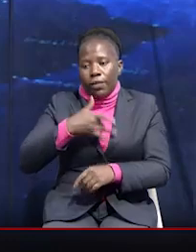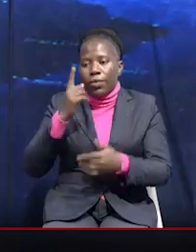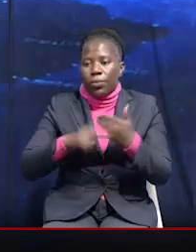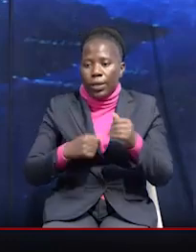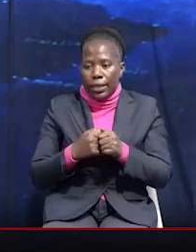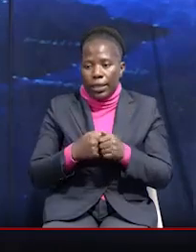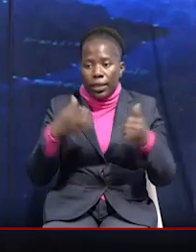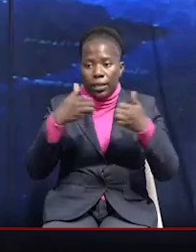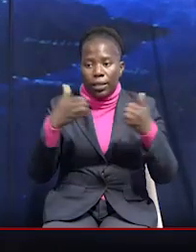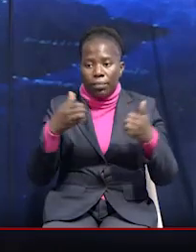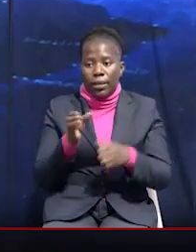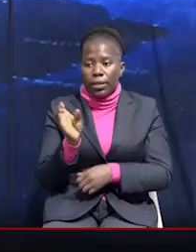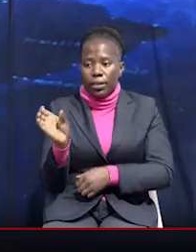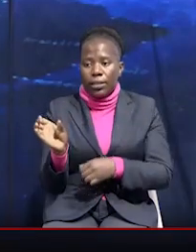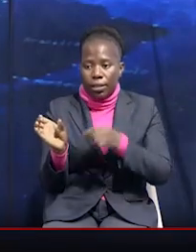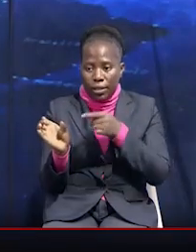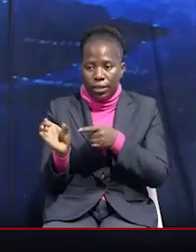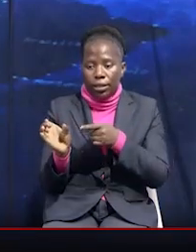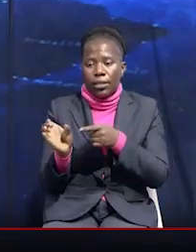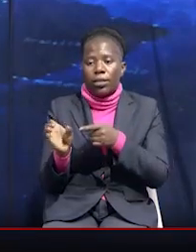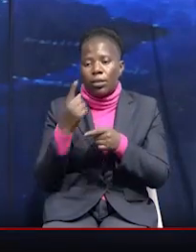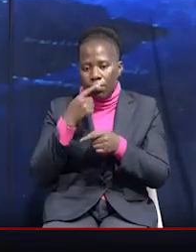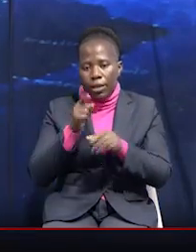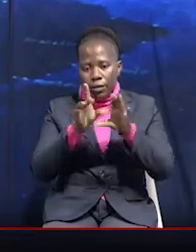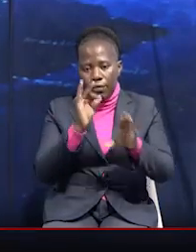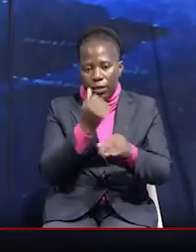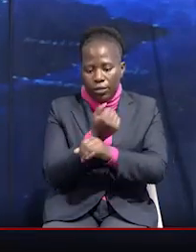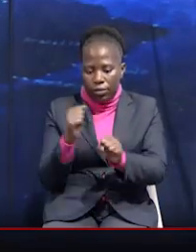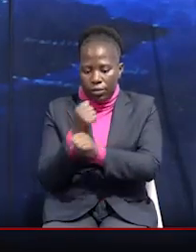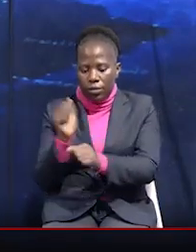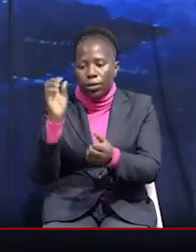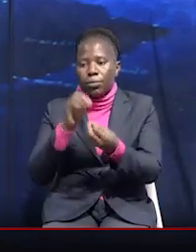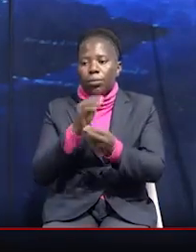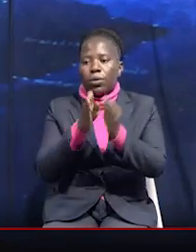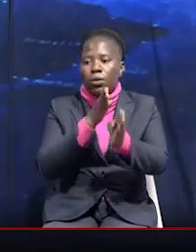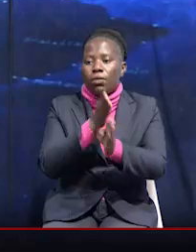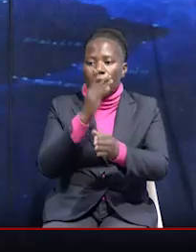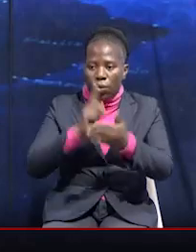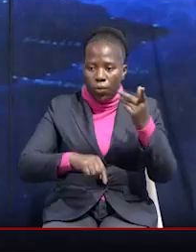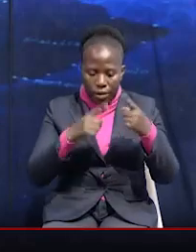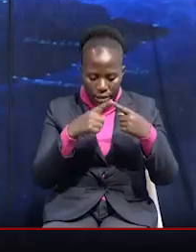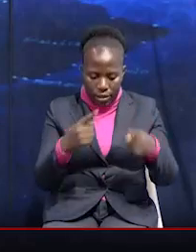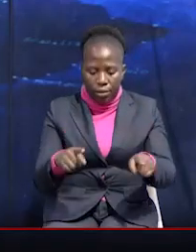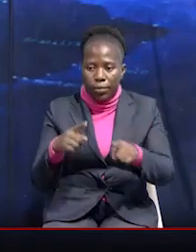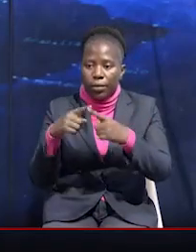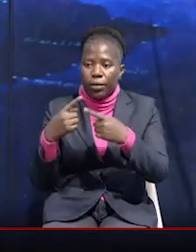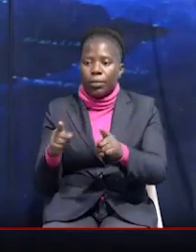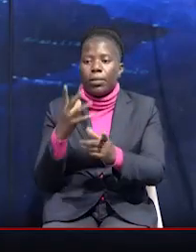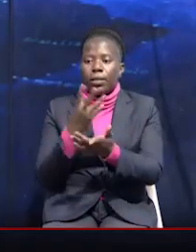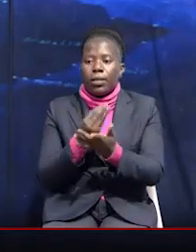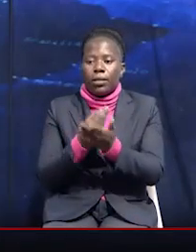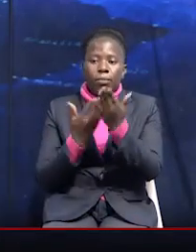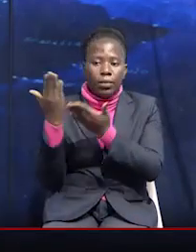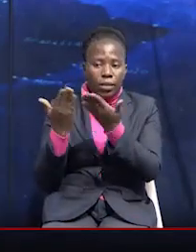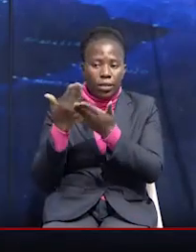sector should now have diversity of solution in regards to what is basically happening around financial services that